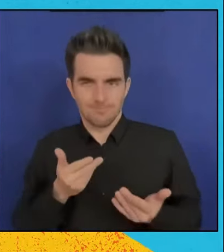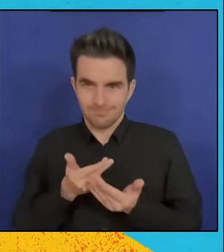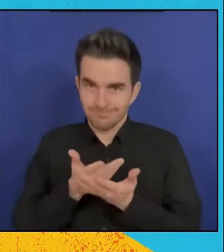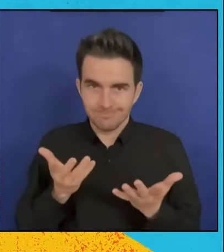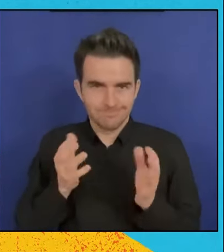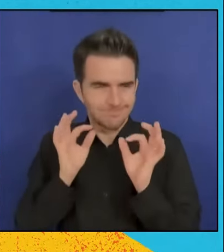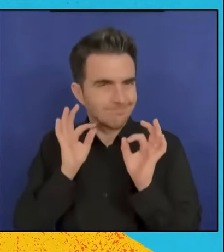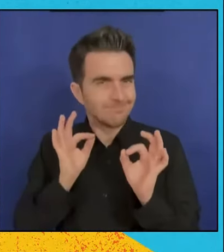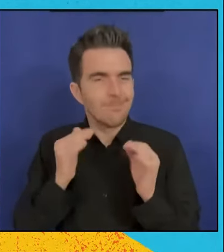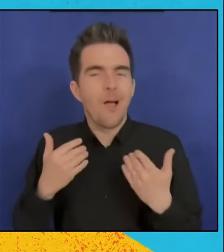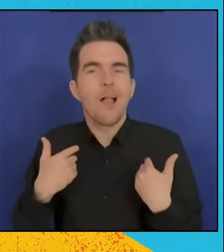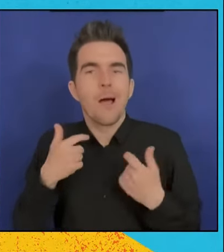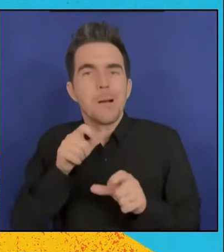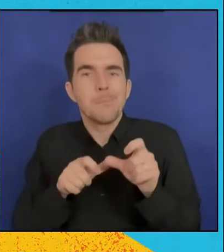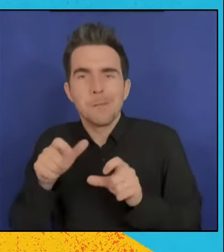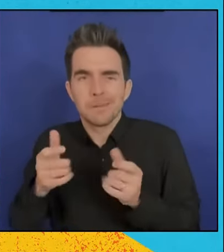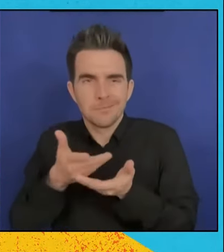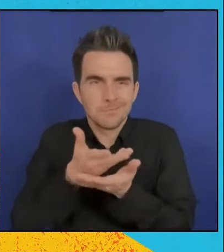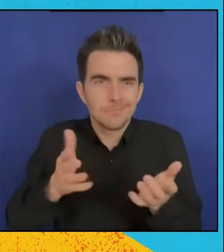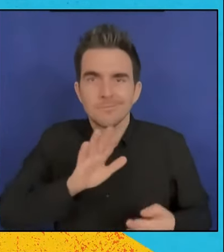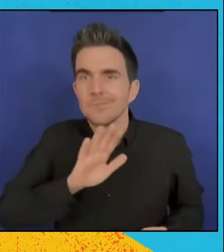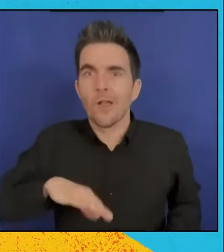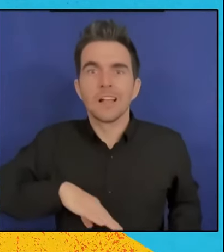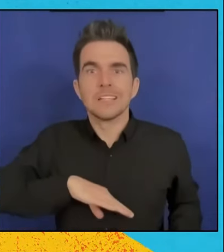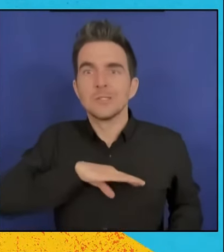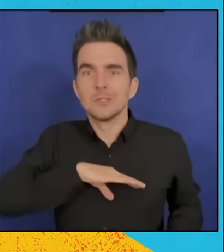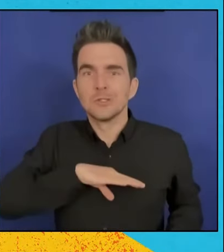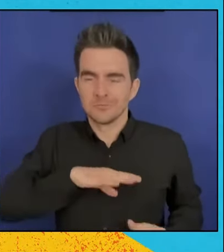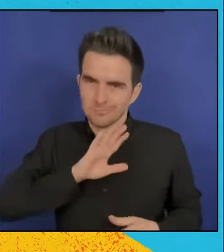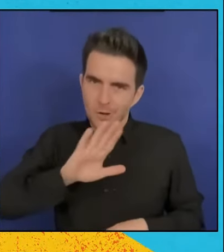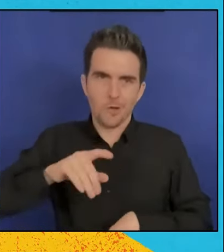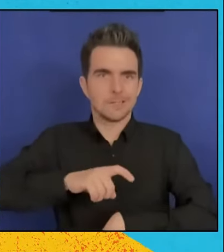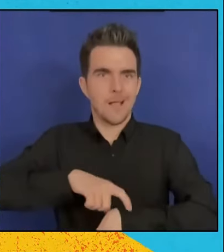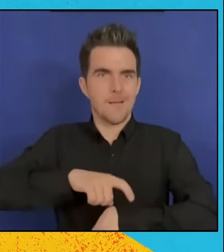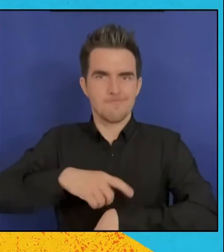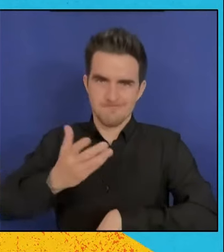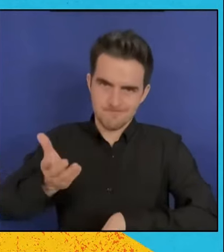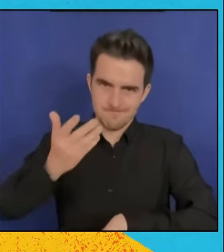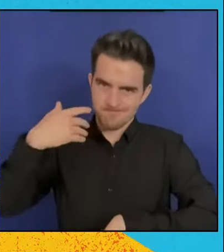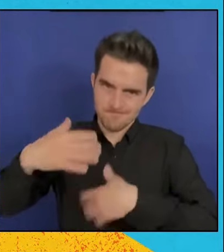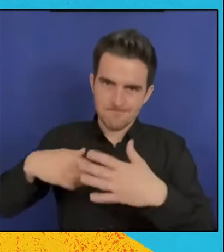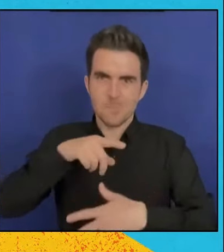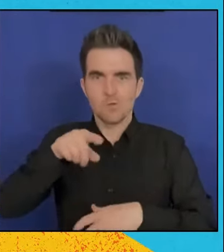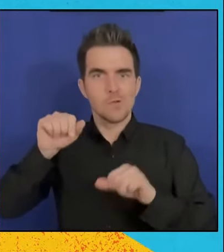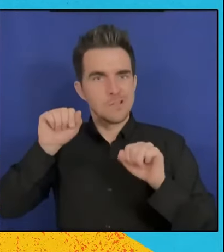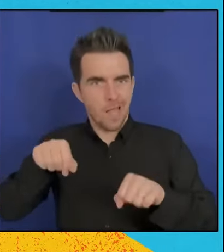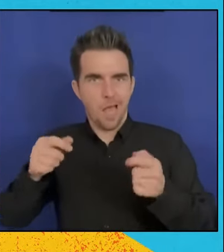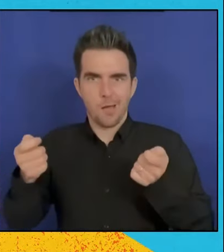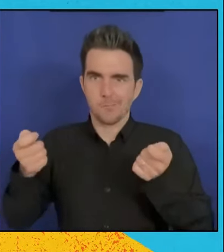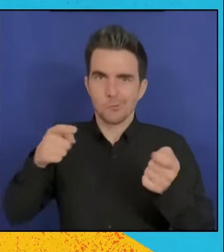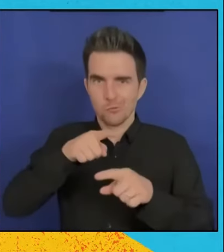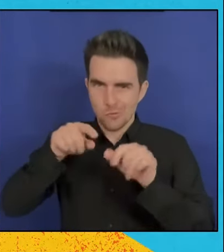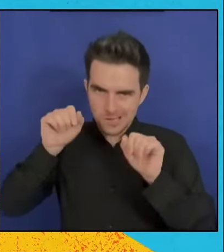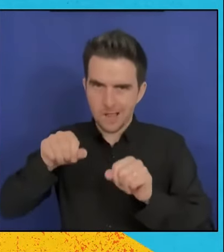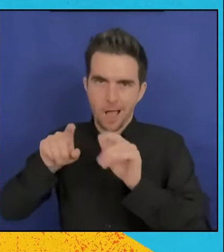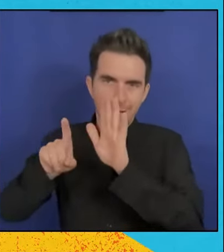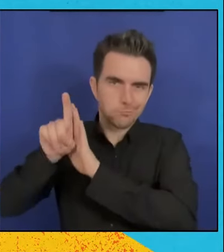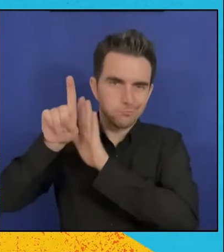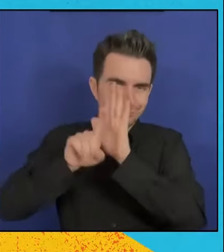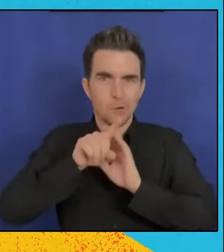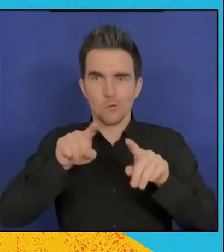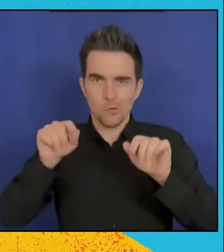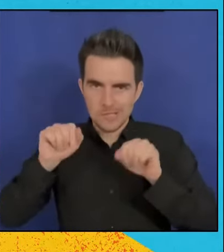the world, if just the youth turn out to vote, if that collective showed up, you can literally change the outcome of elections and better